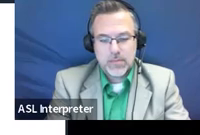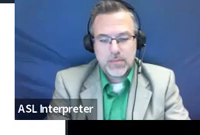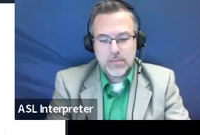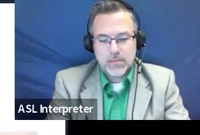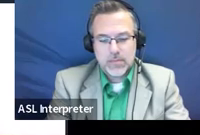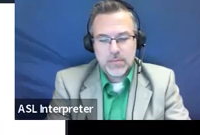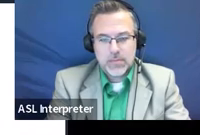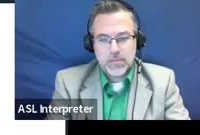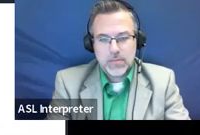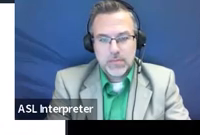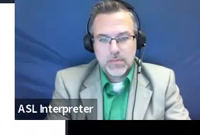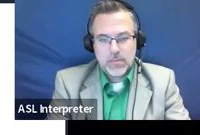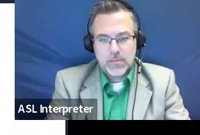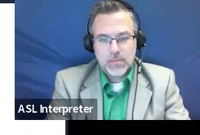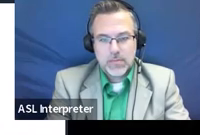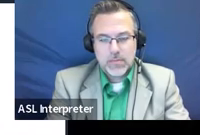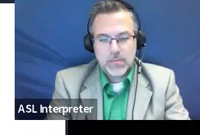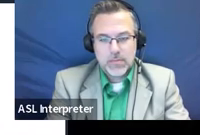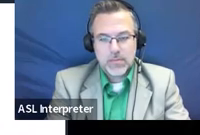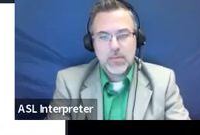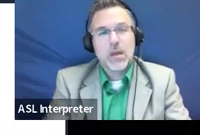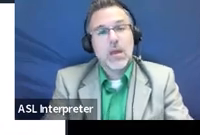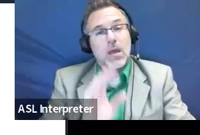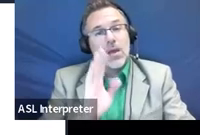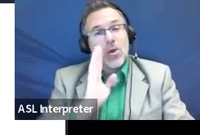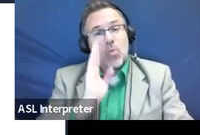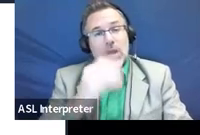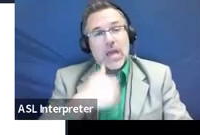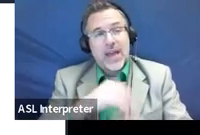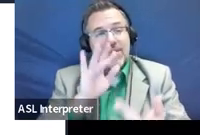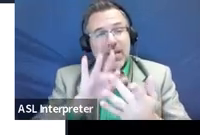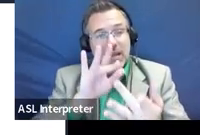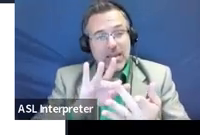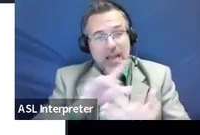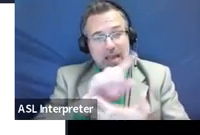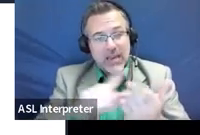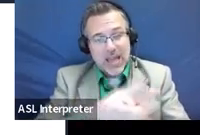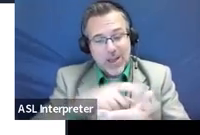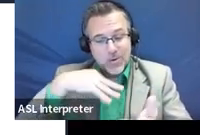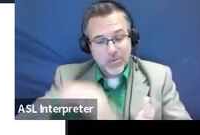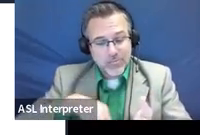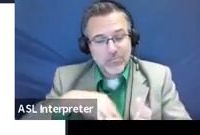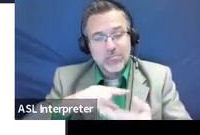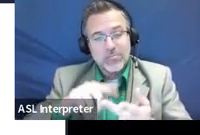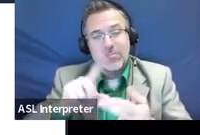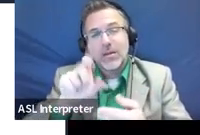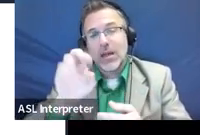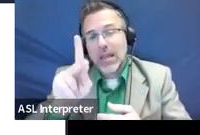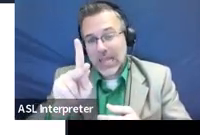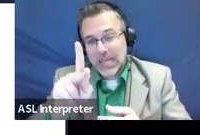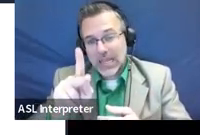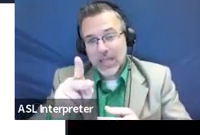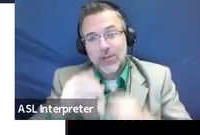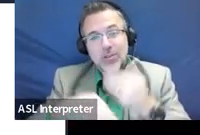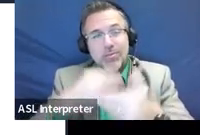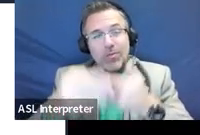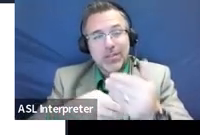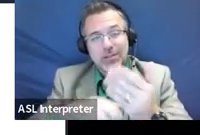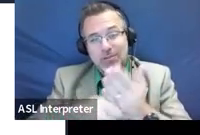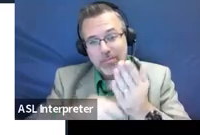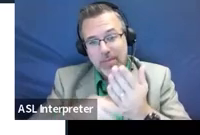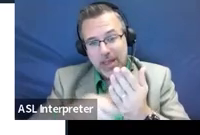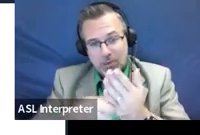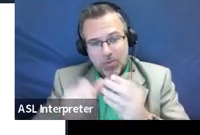our contact hour feedback form that we'll share with you also. But again, link to the procedural manual. This does take you there.